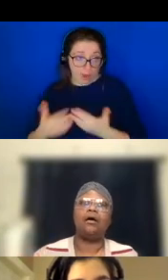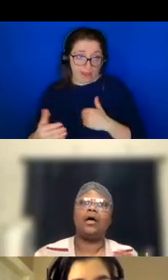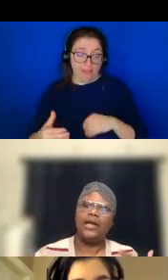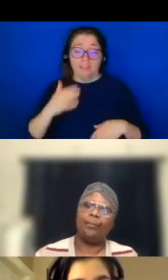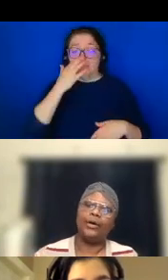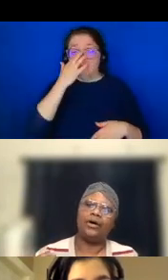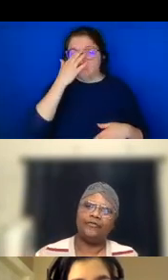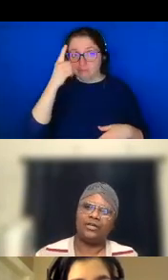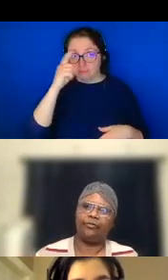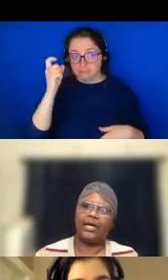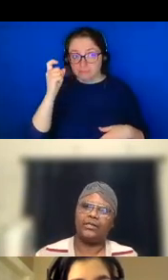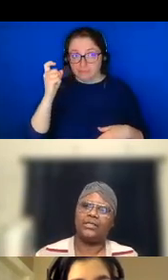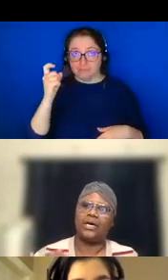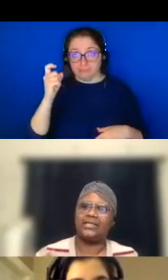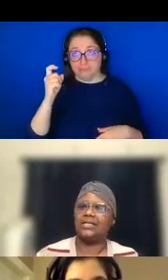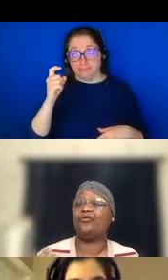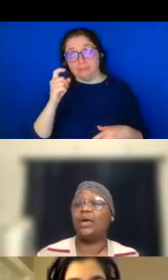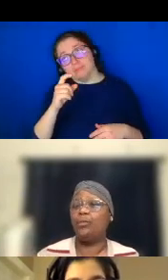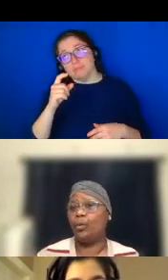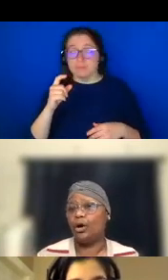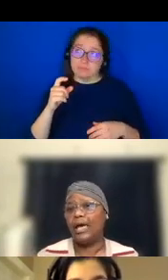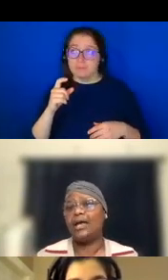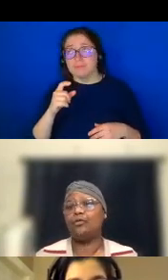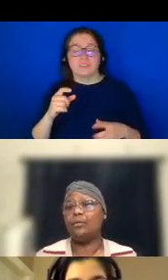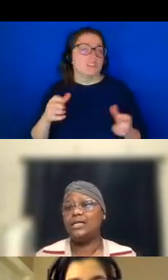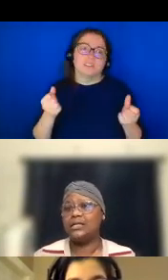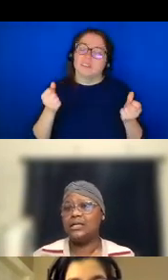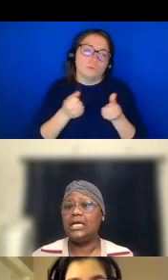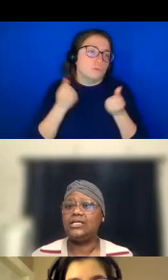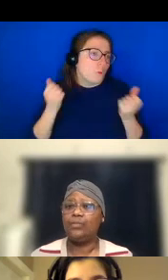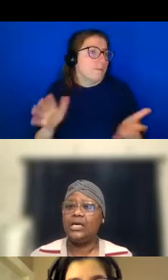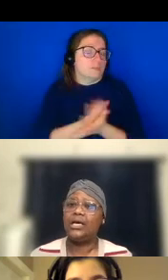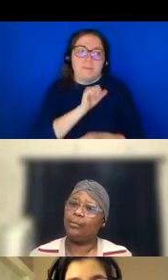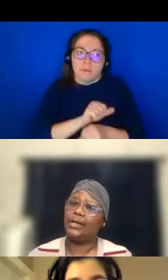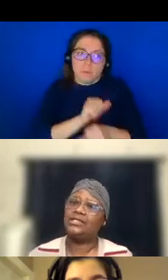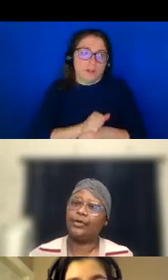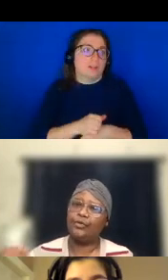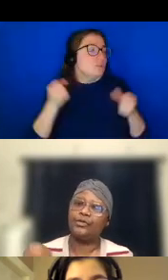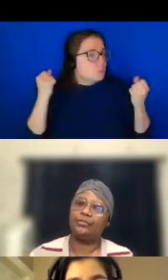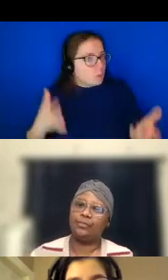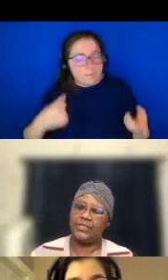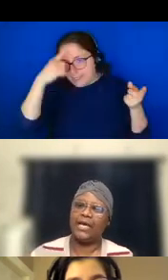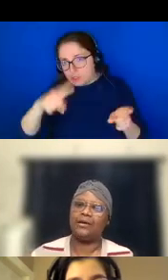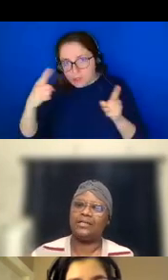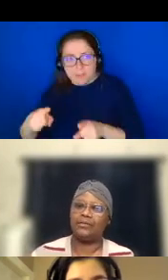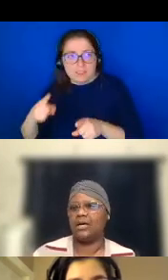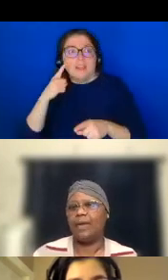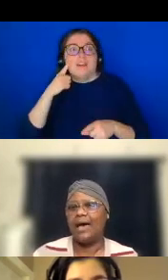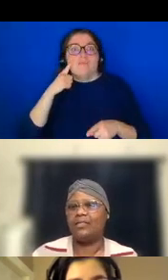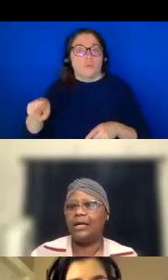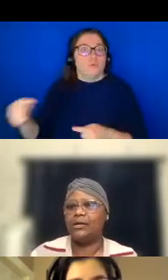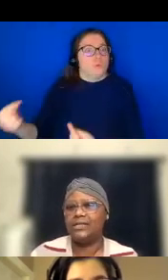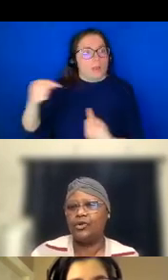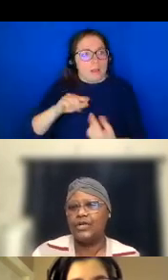there are a number of different sets of paperwork and agreements that need to be in place for you to spend some time